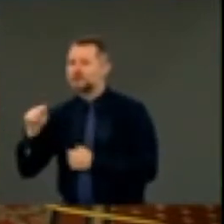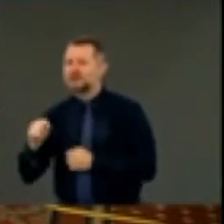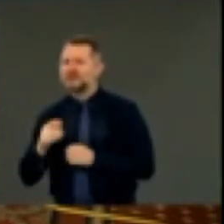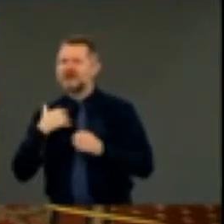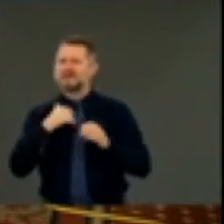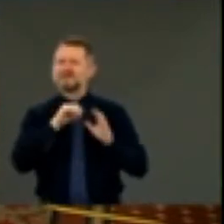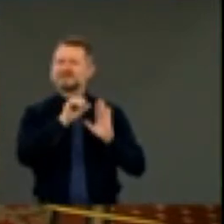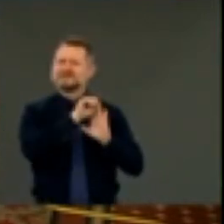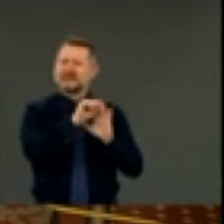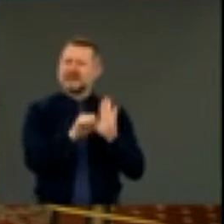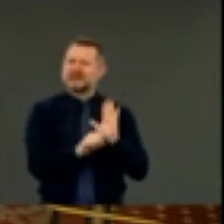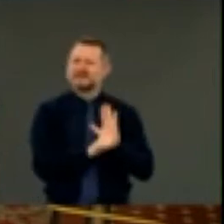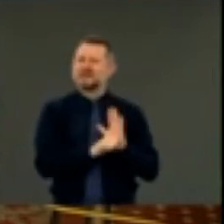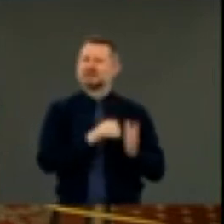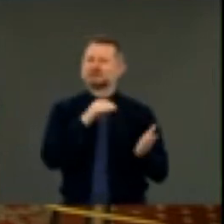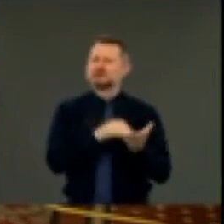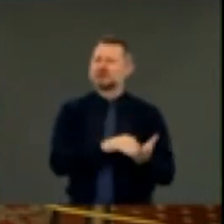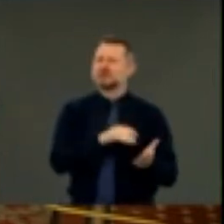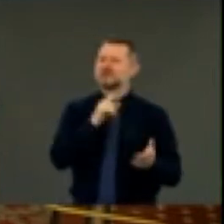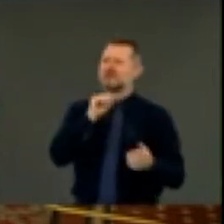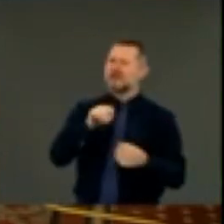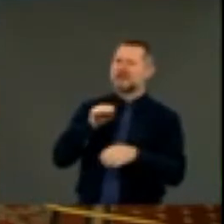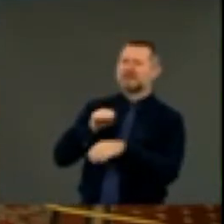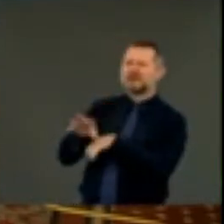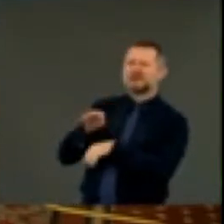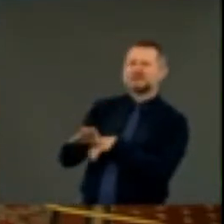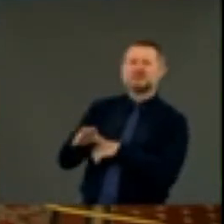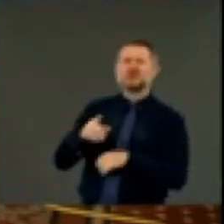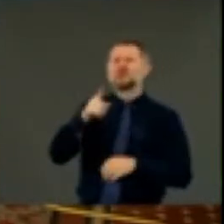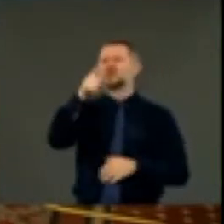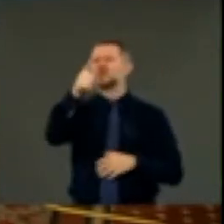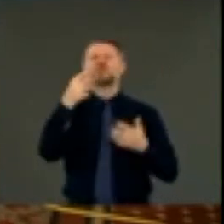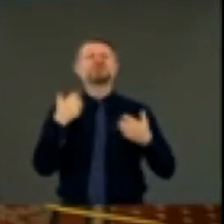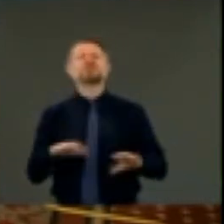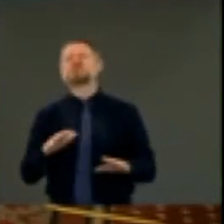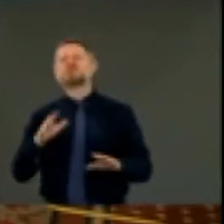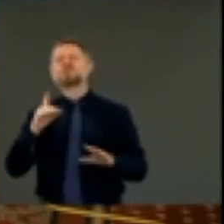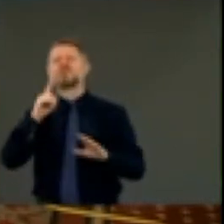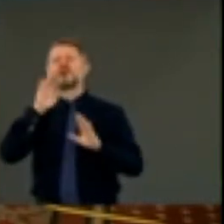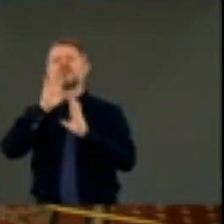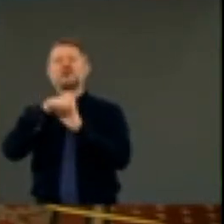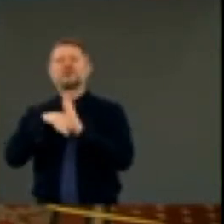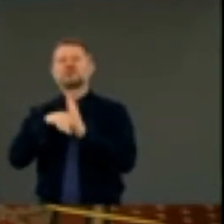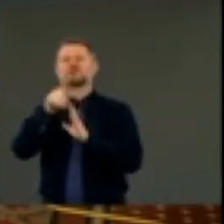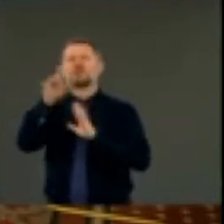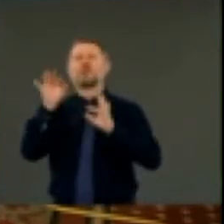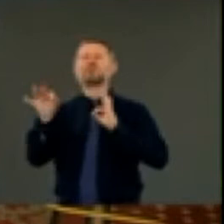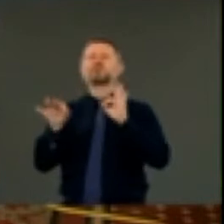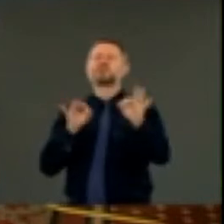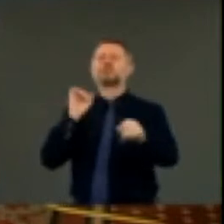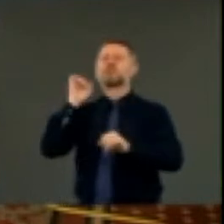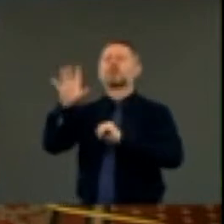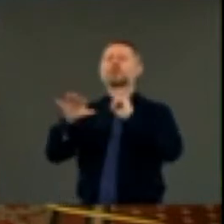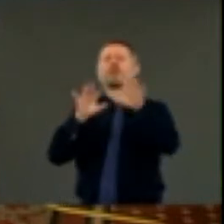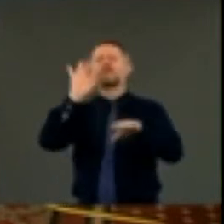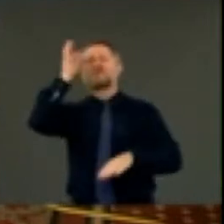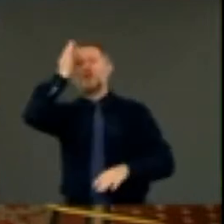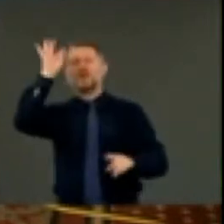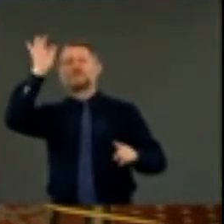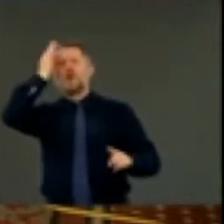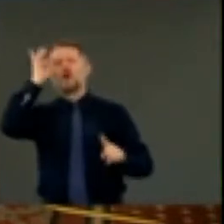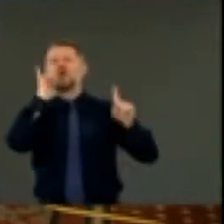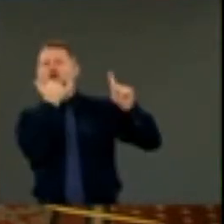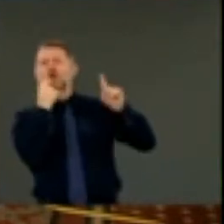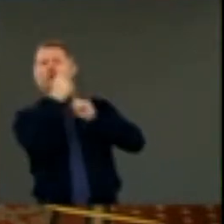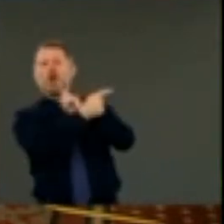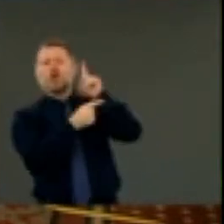medical professionals who could have advised? You just spent the past half hour talking about how the federal government was mistaken. Why didn't you guys,